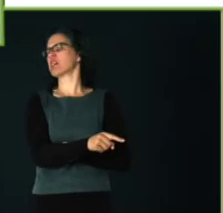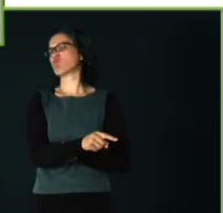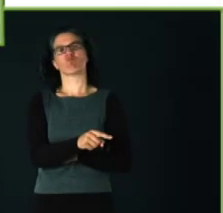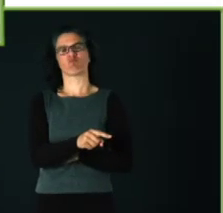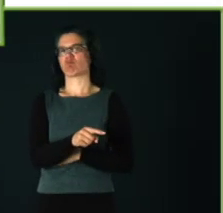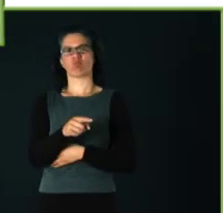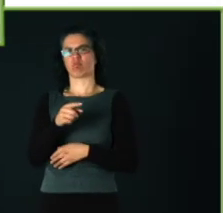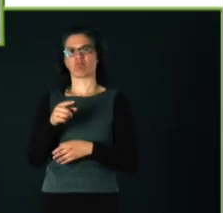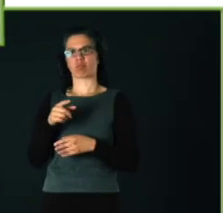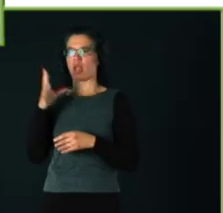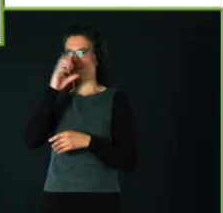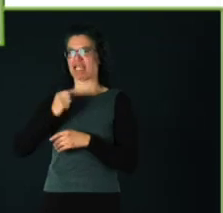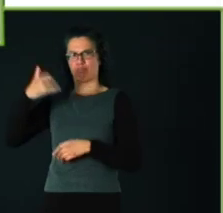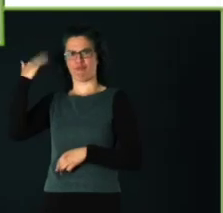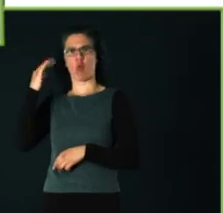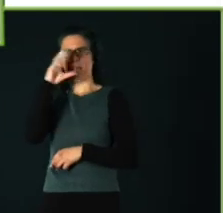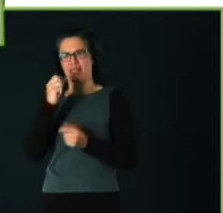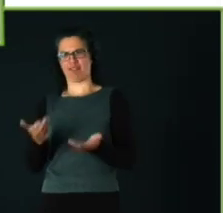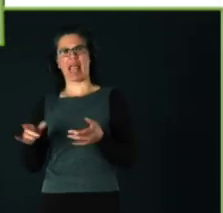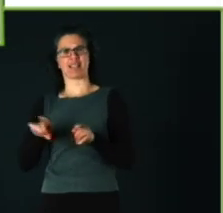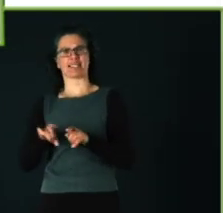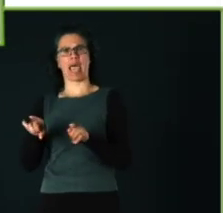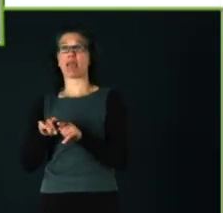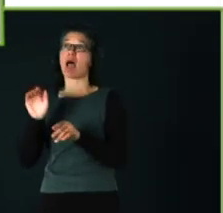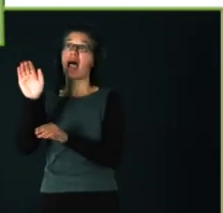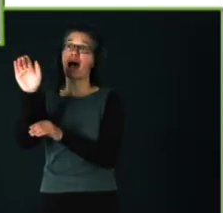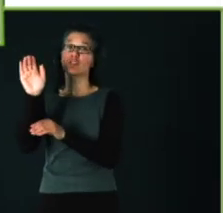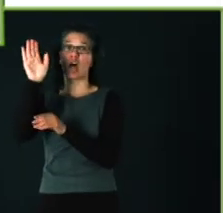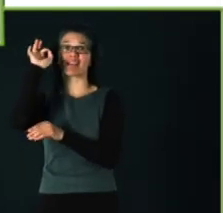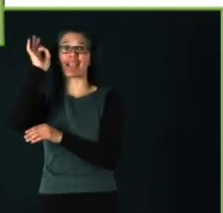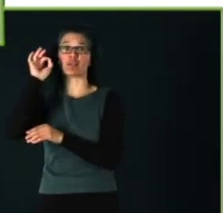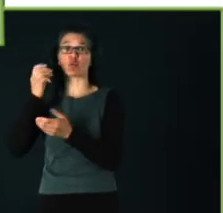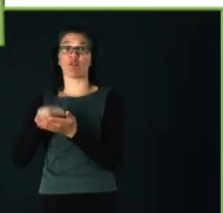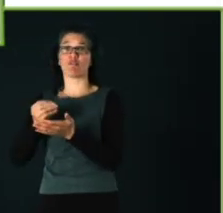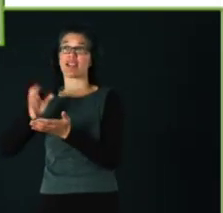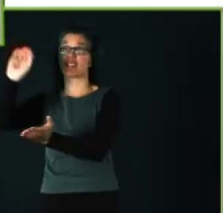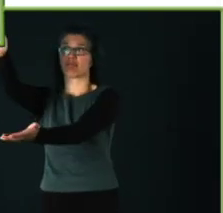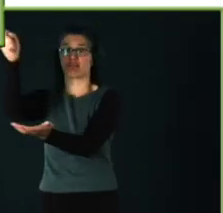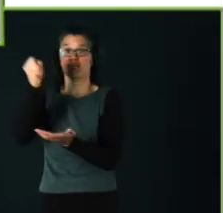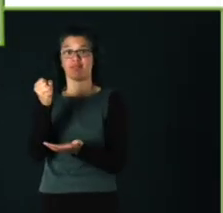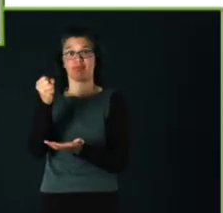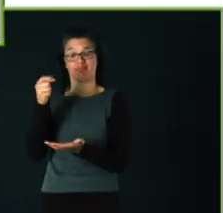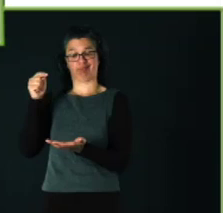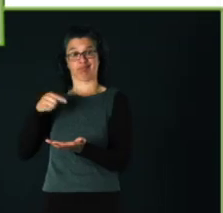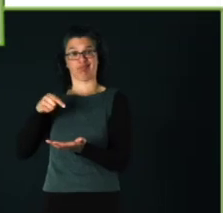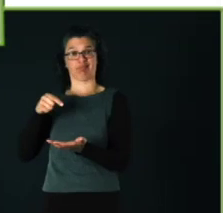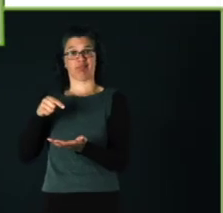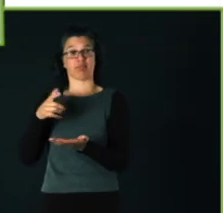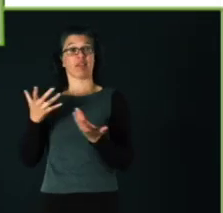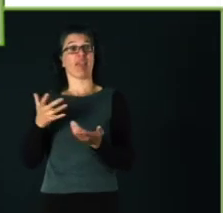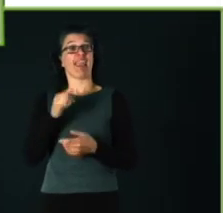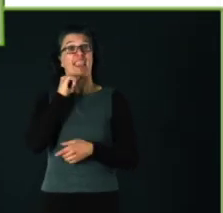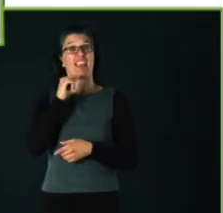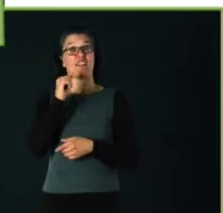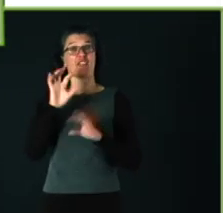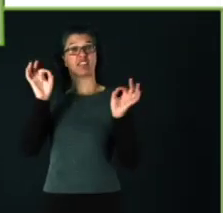and believe it now that should be done outside council for the money for this. And had I not been kicked